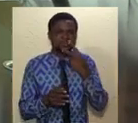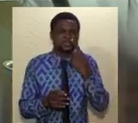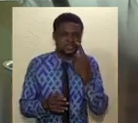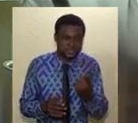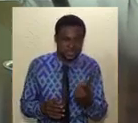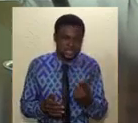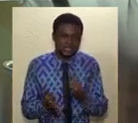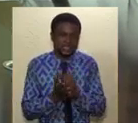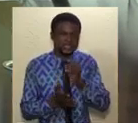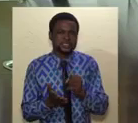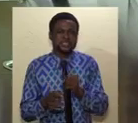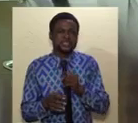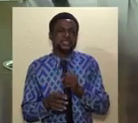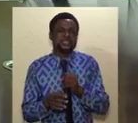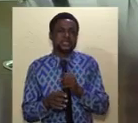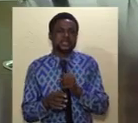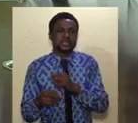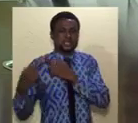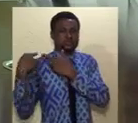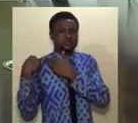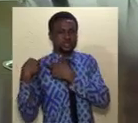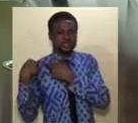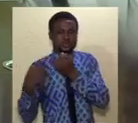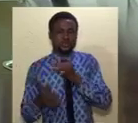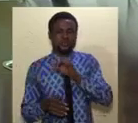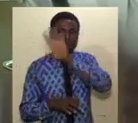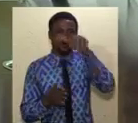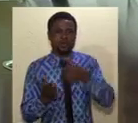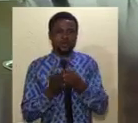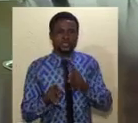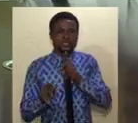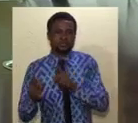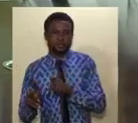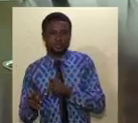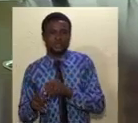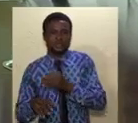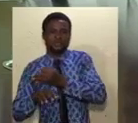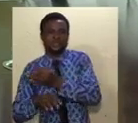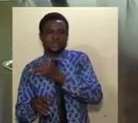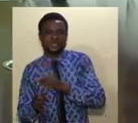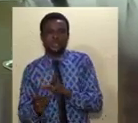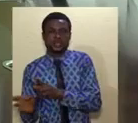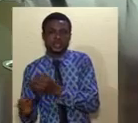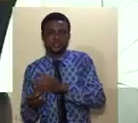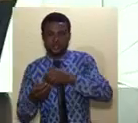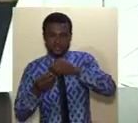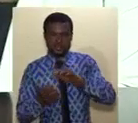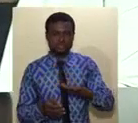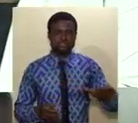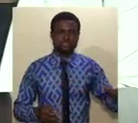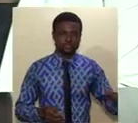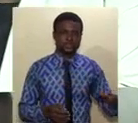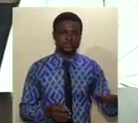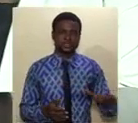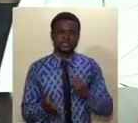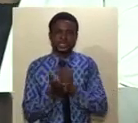say that is actually the role of all the stakeholders as concerning enforcing the rights of children? Okay, so the parents,